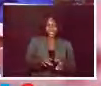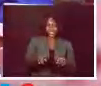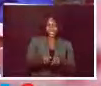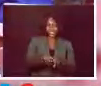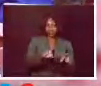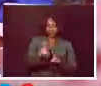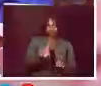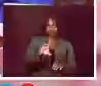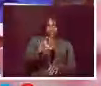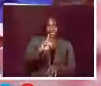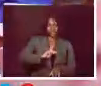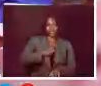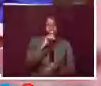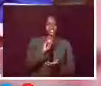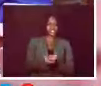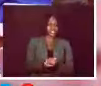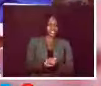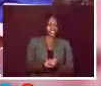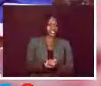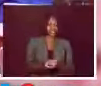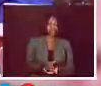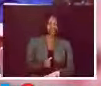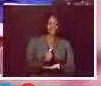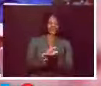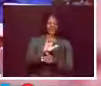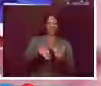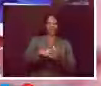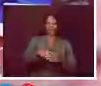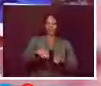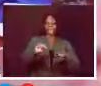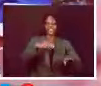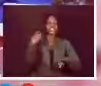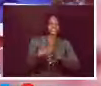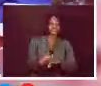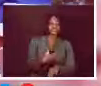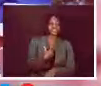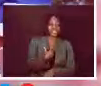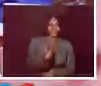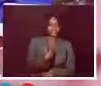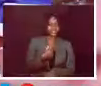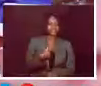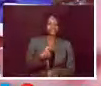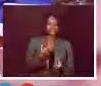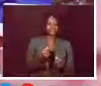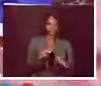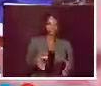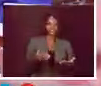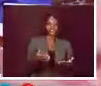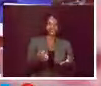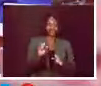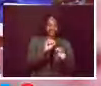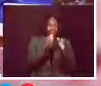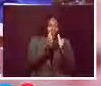8th Parliament, to say that, look, to help you manage these difficulties that you have, I want to give you an